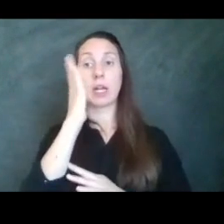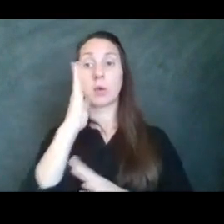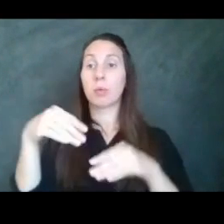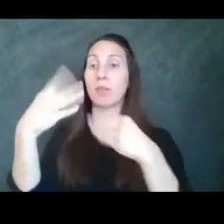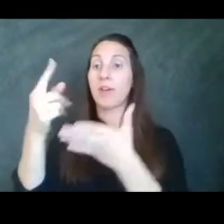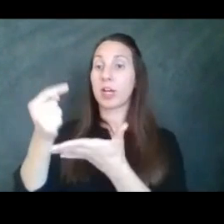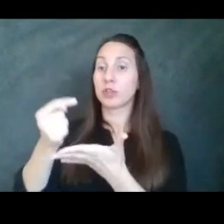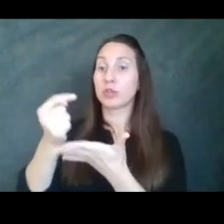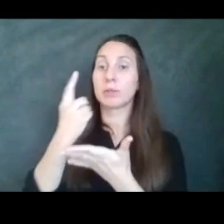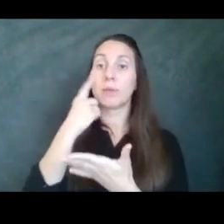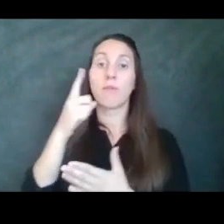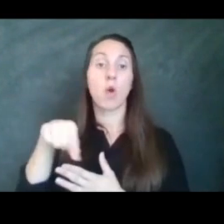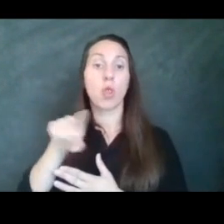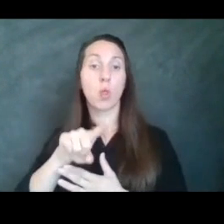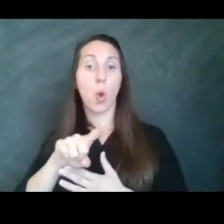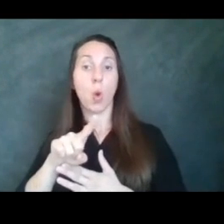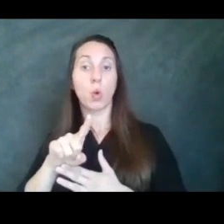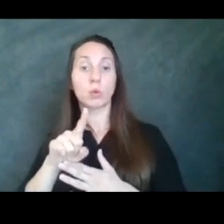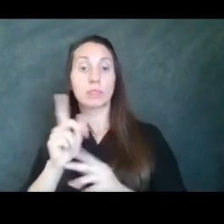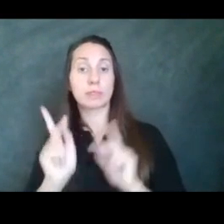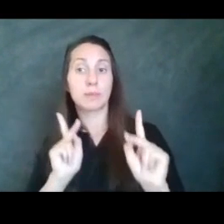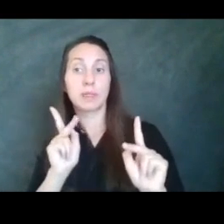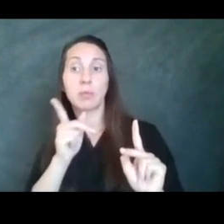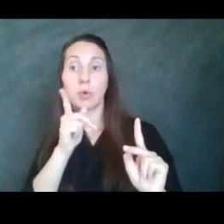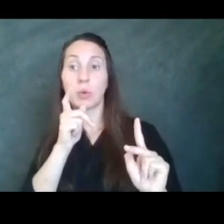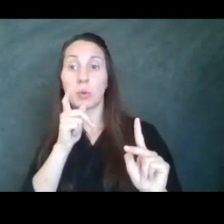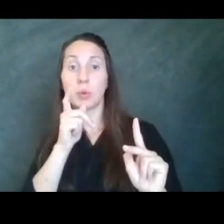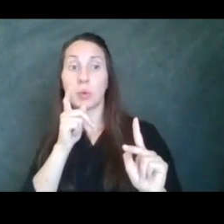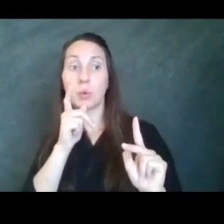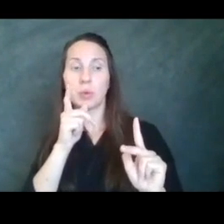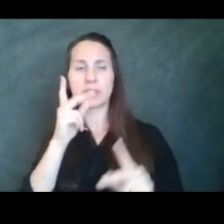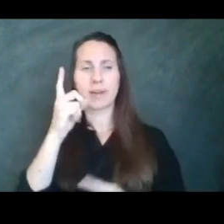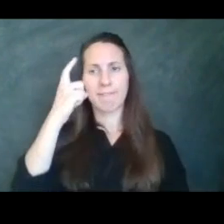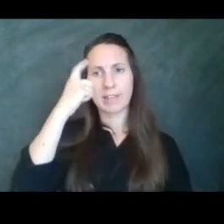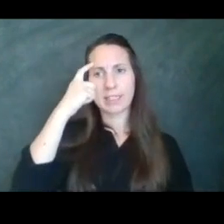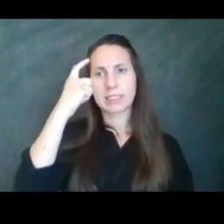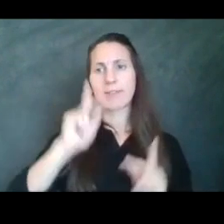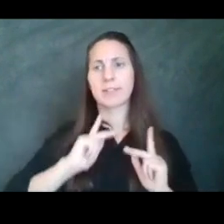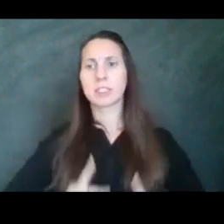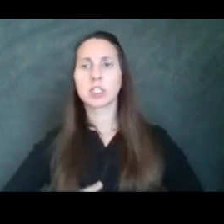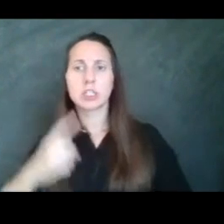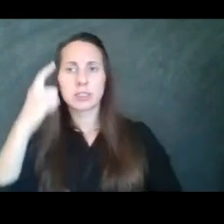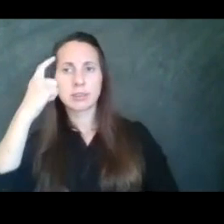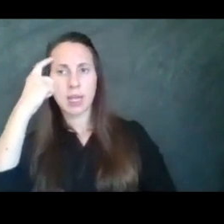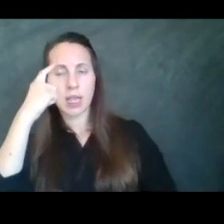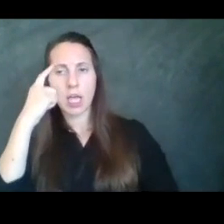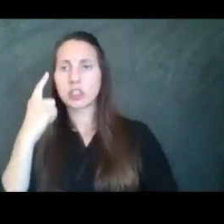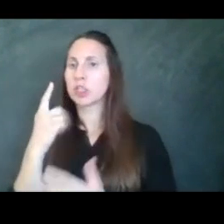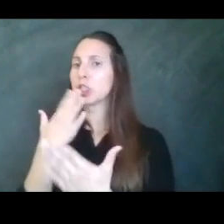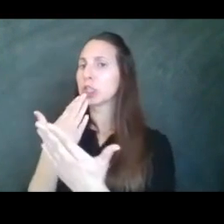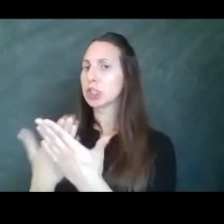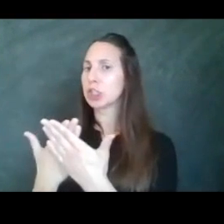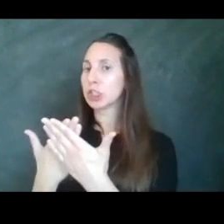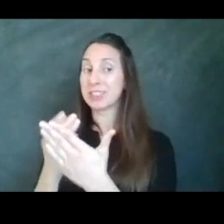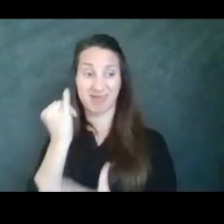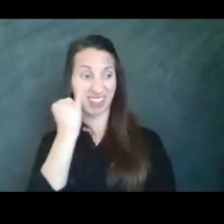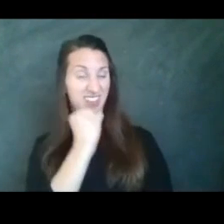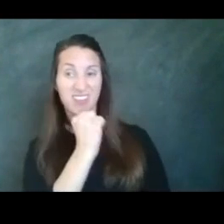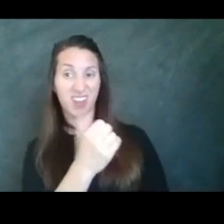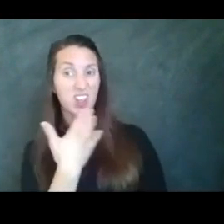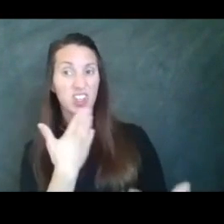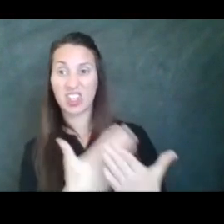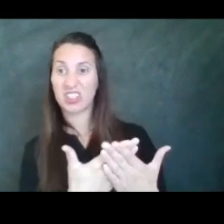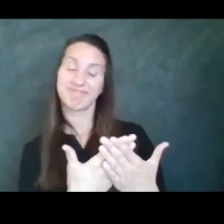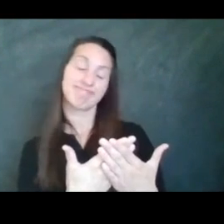whose physical and psychological constitution are good, and for others, society